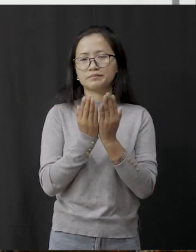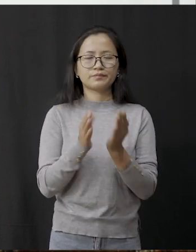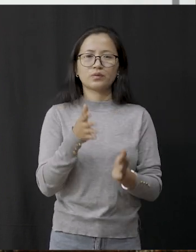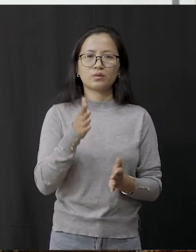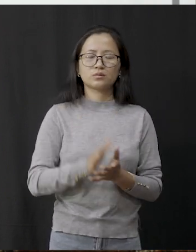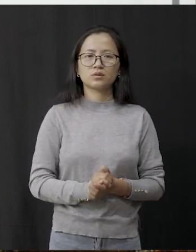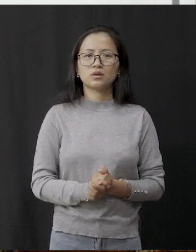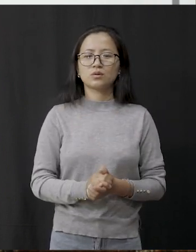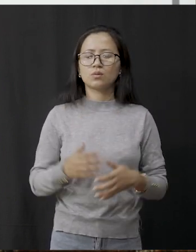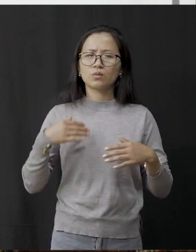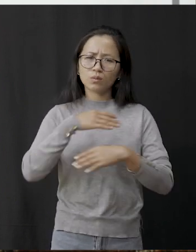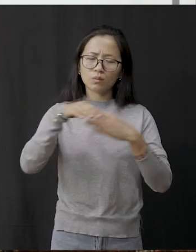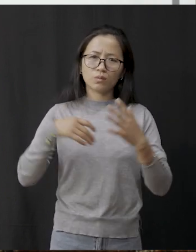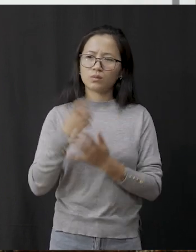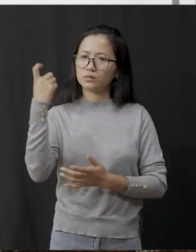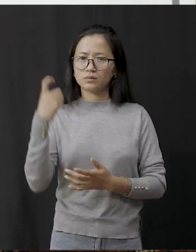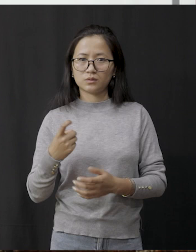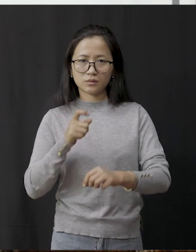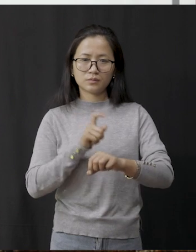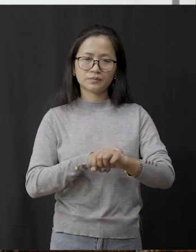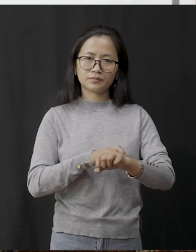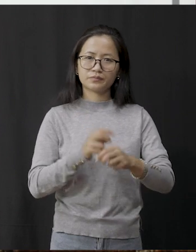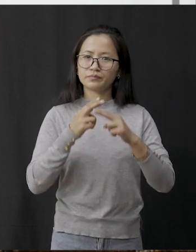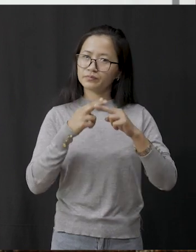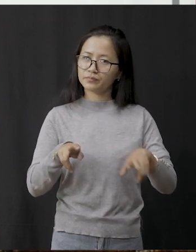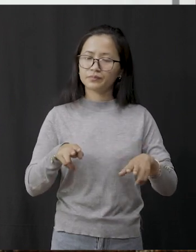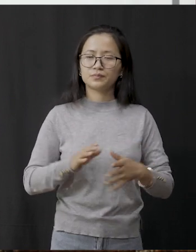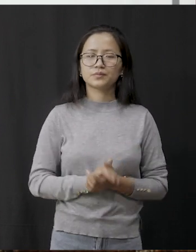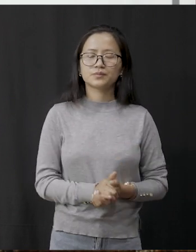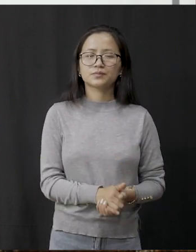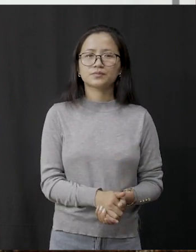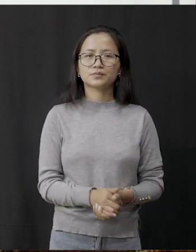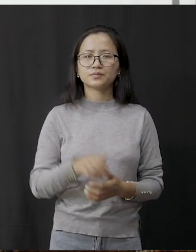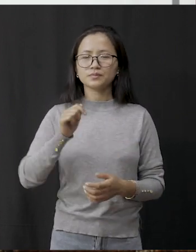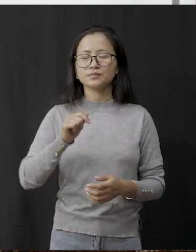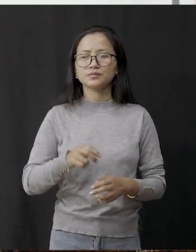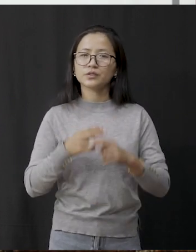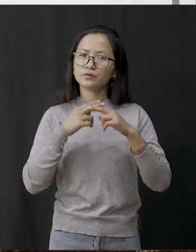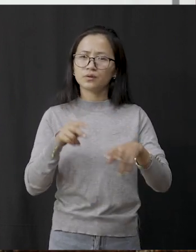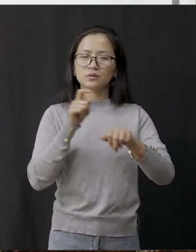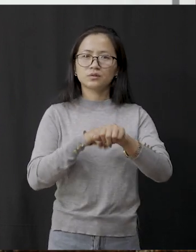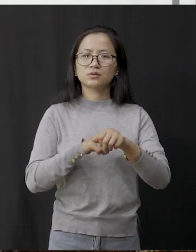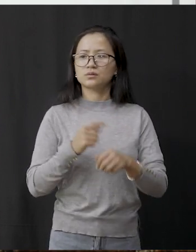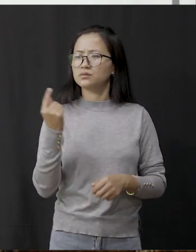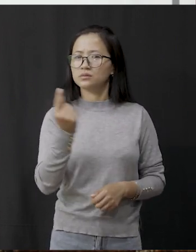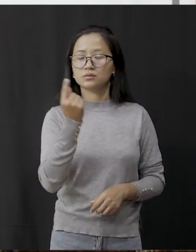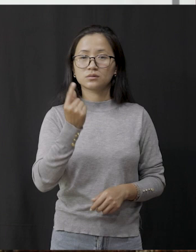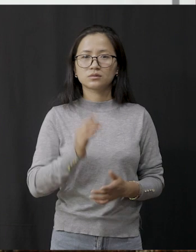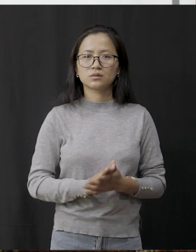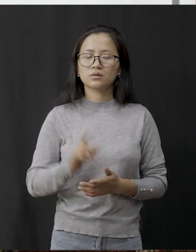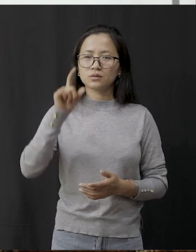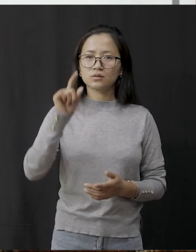all need leisure time. Okay, we all need leisure time, and this leisure time we can utilize it